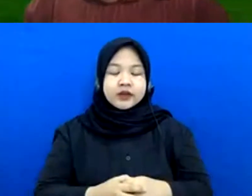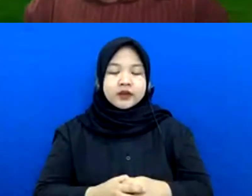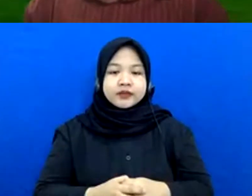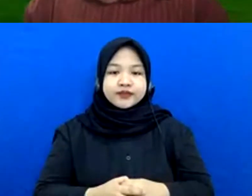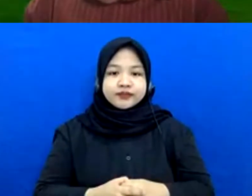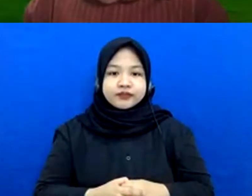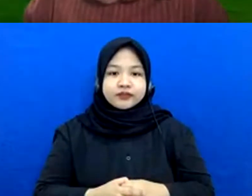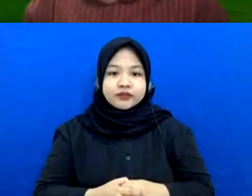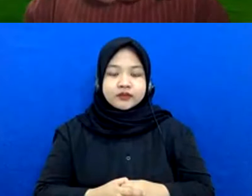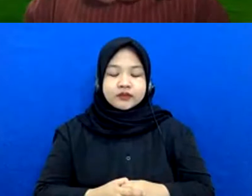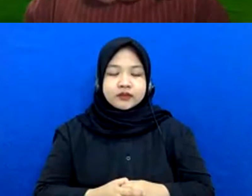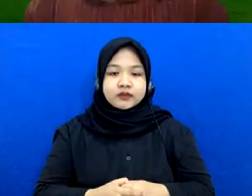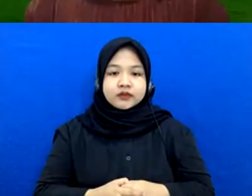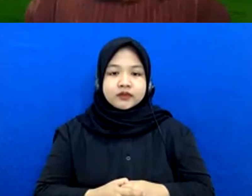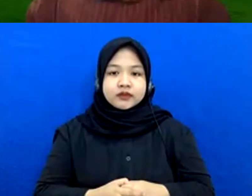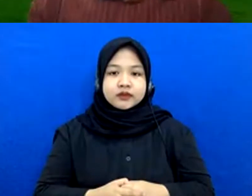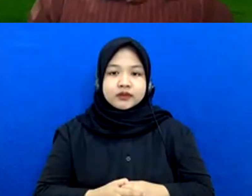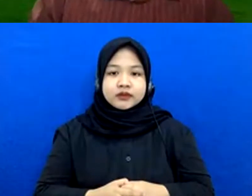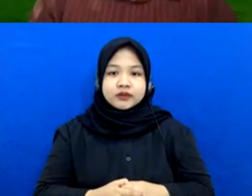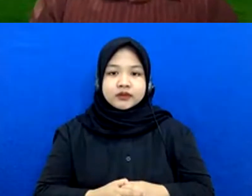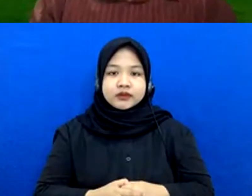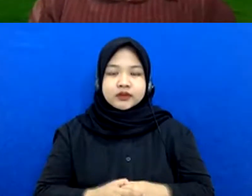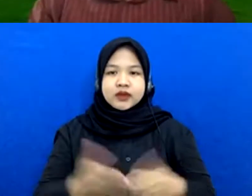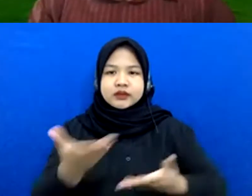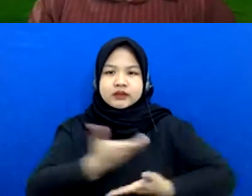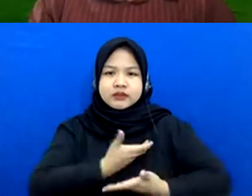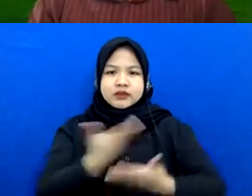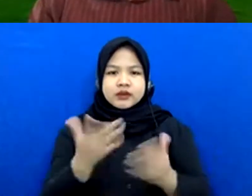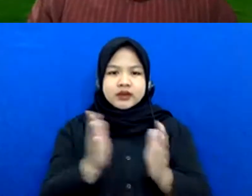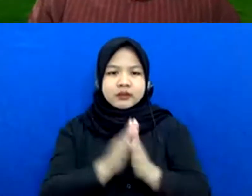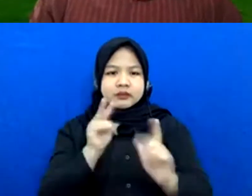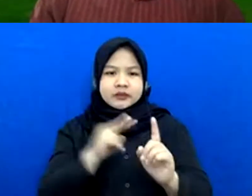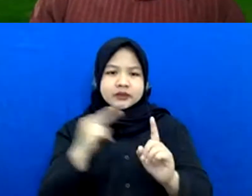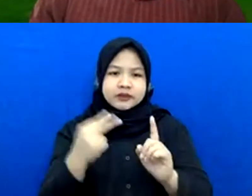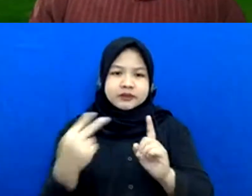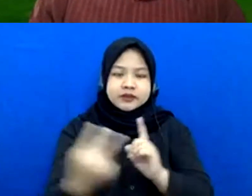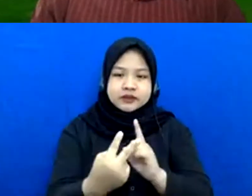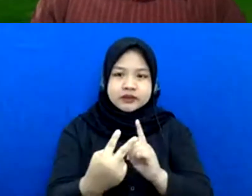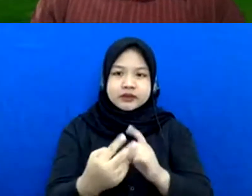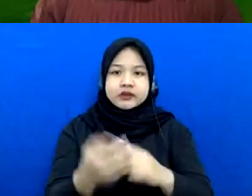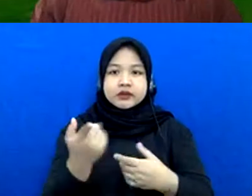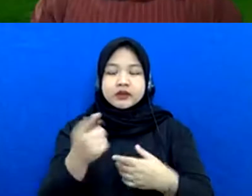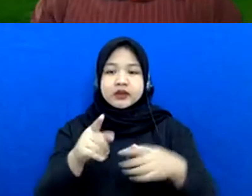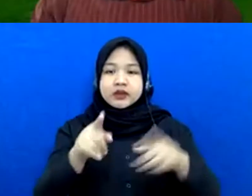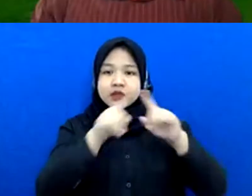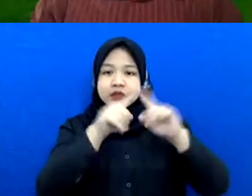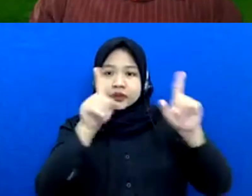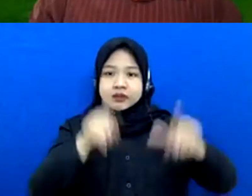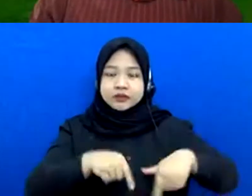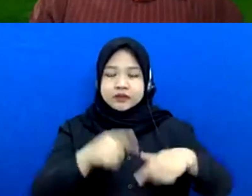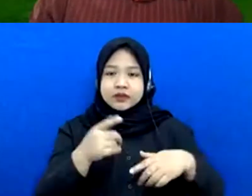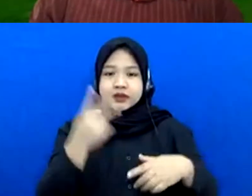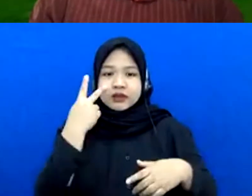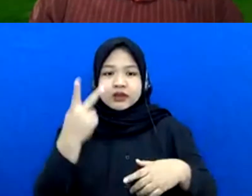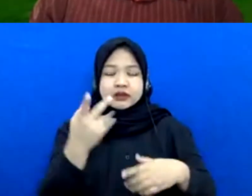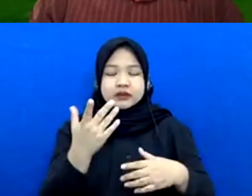your acceptance and perception And your instrument, though, looks at sentiments, attitudes,